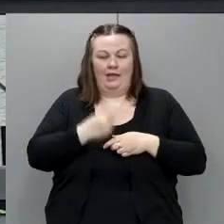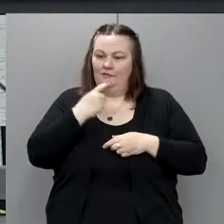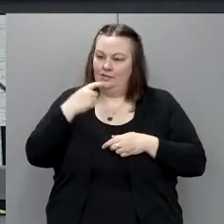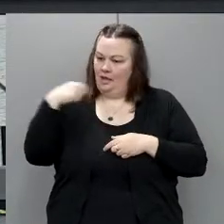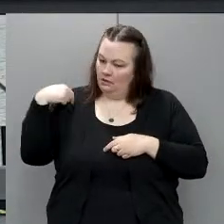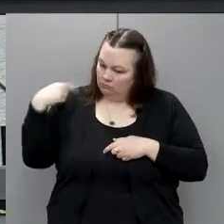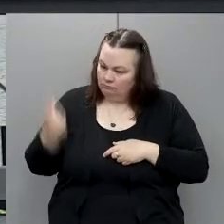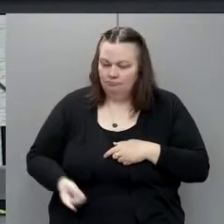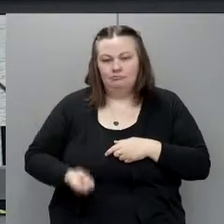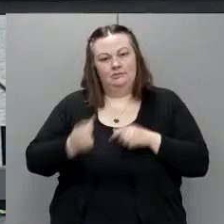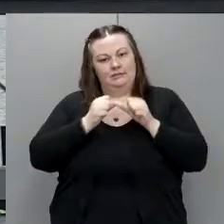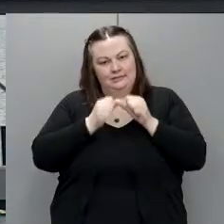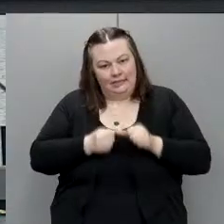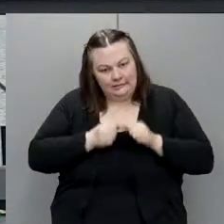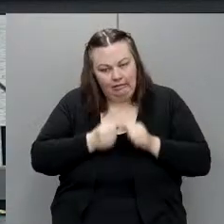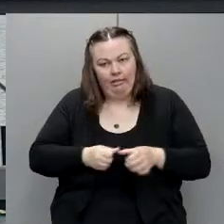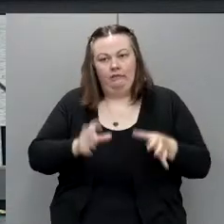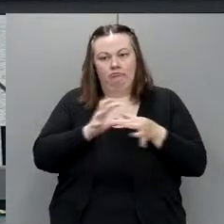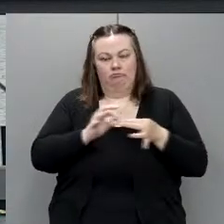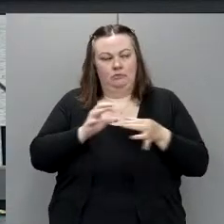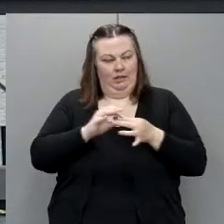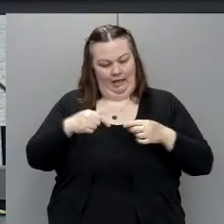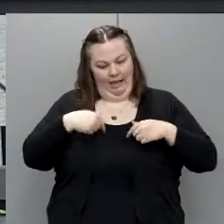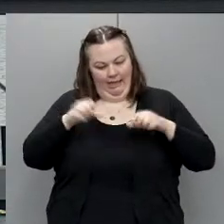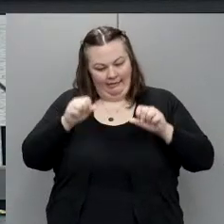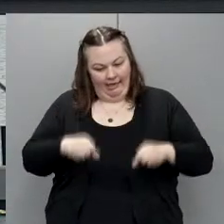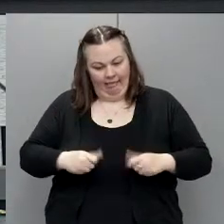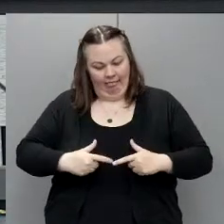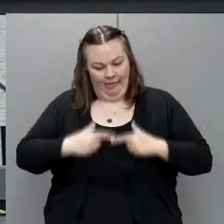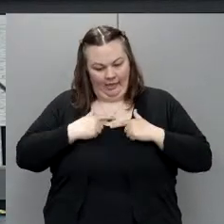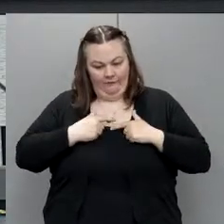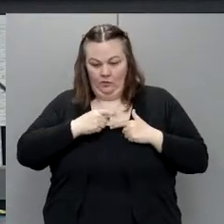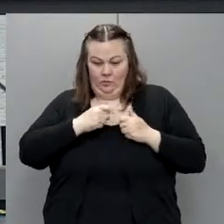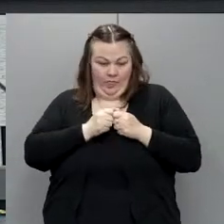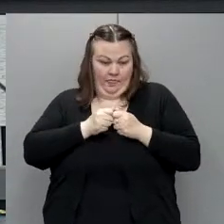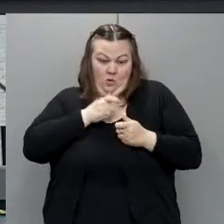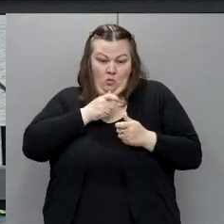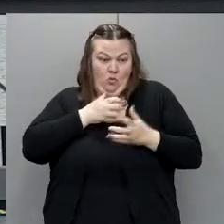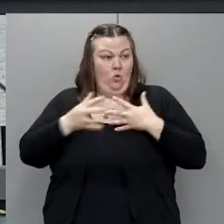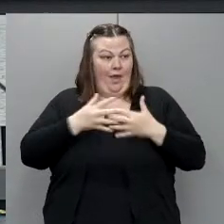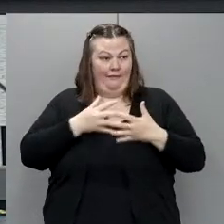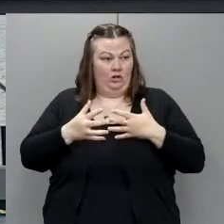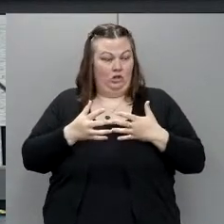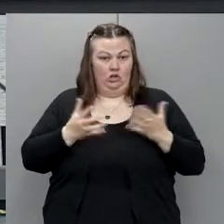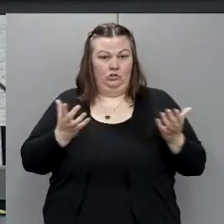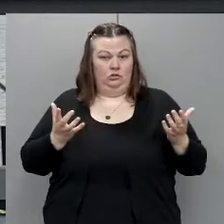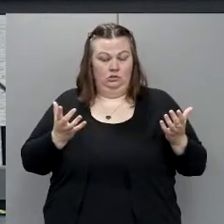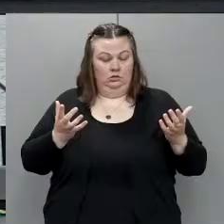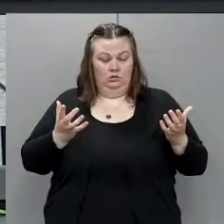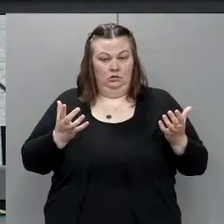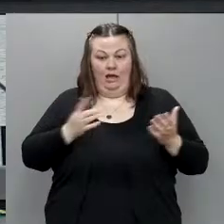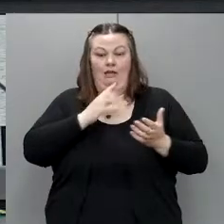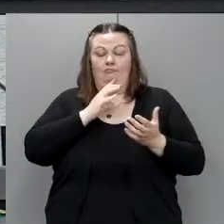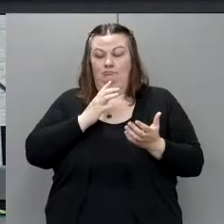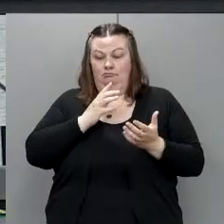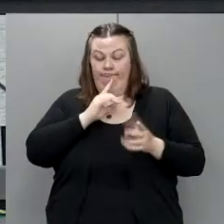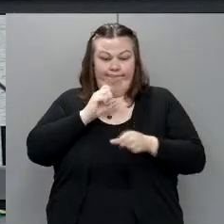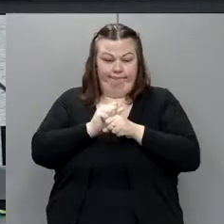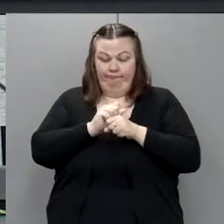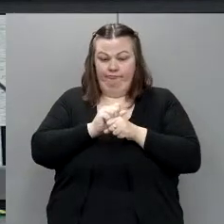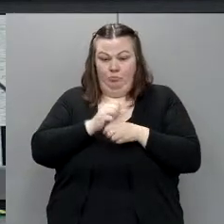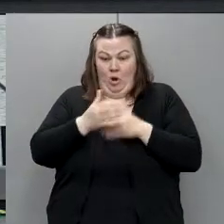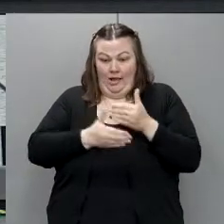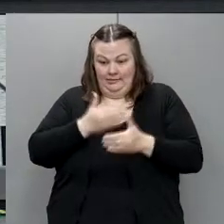all along, consistently, that I can live with whoever a legitimate process